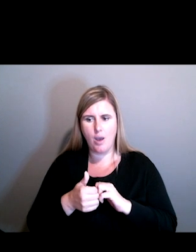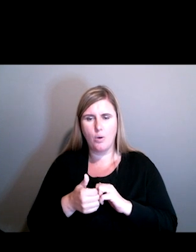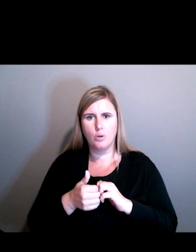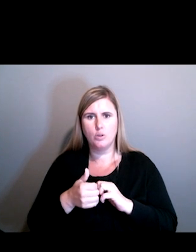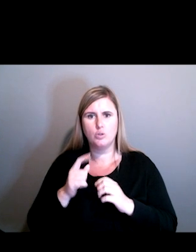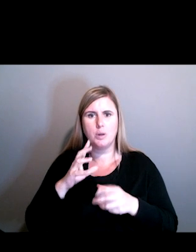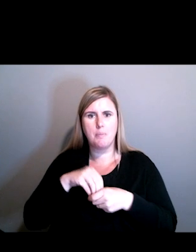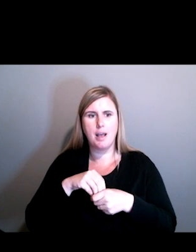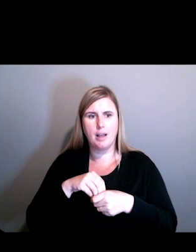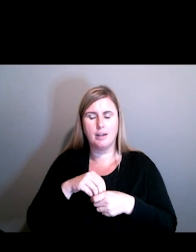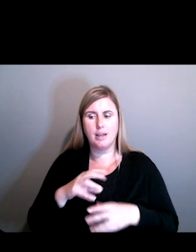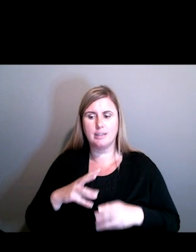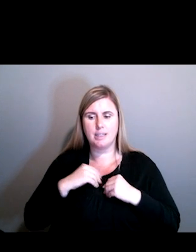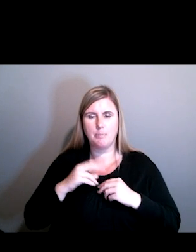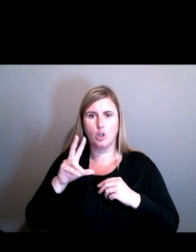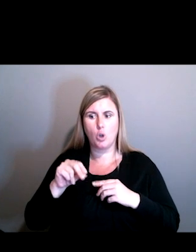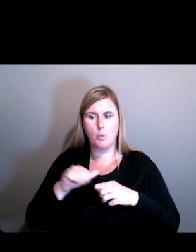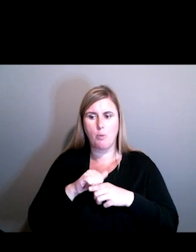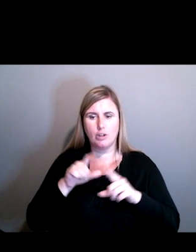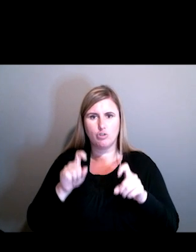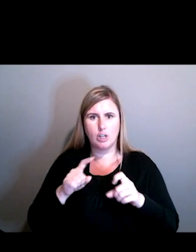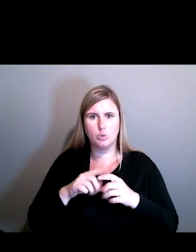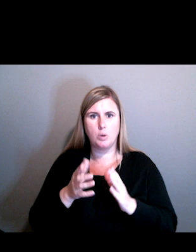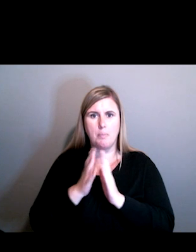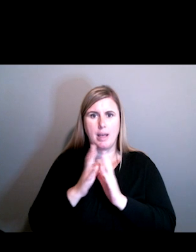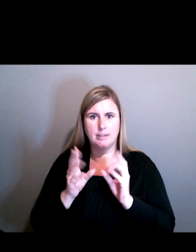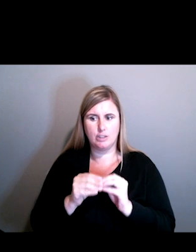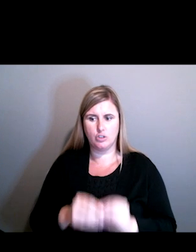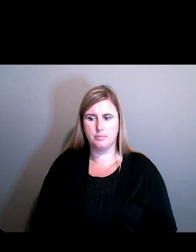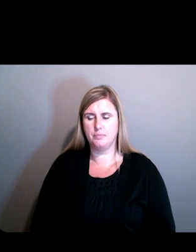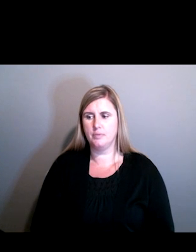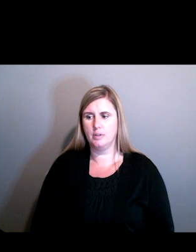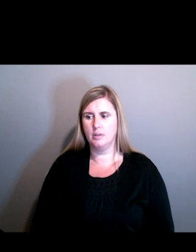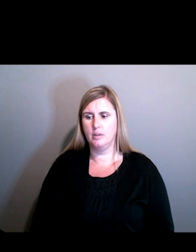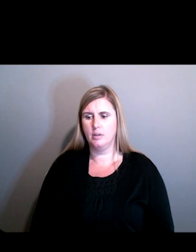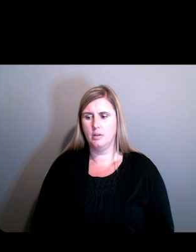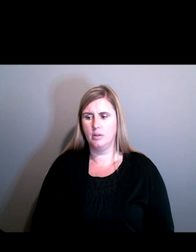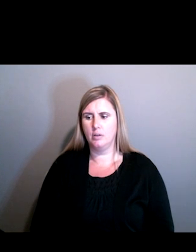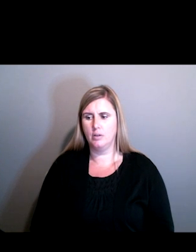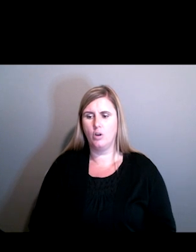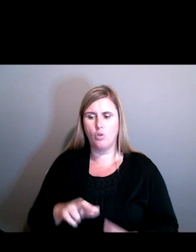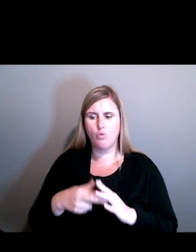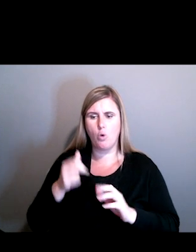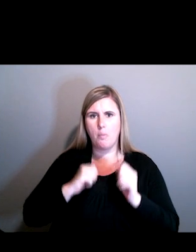embed accepting no practice trials into a MAN session. And this is a role play event.